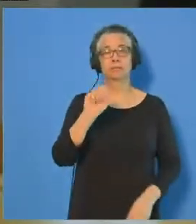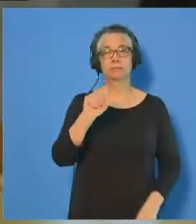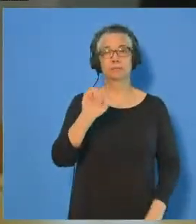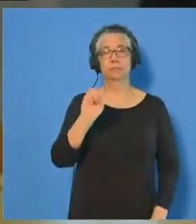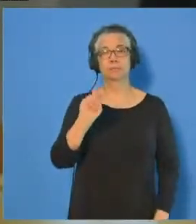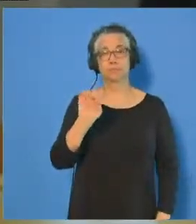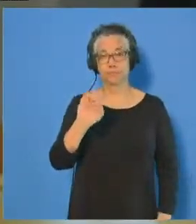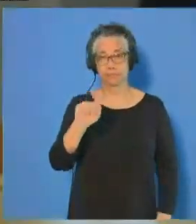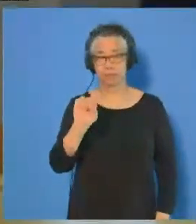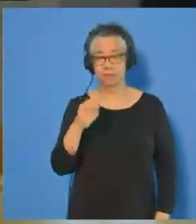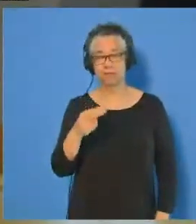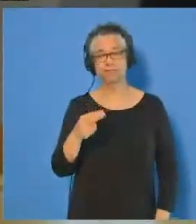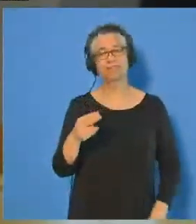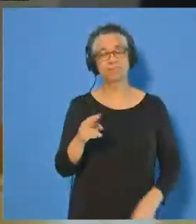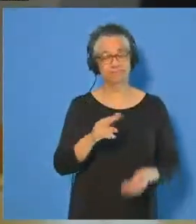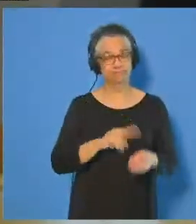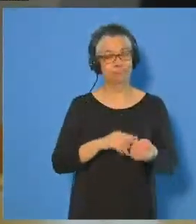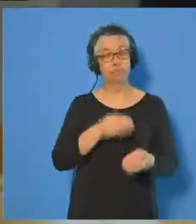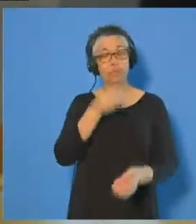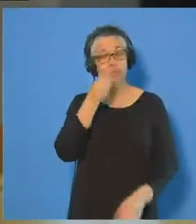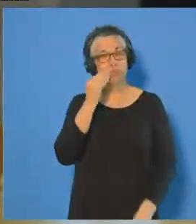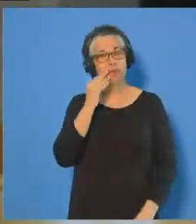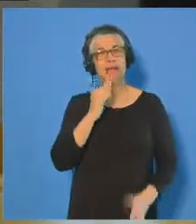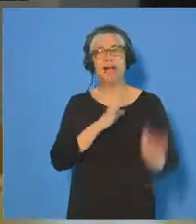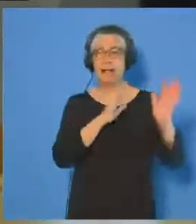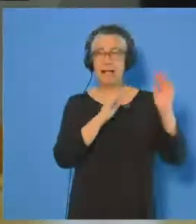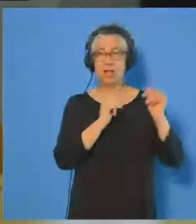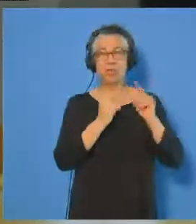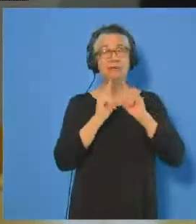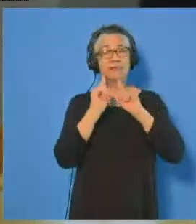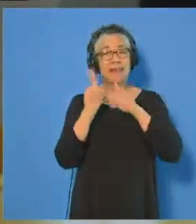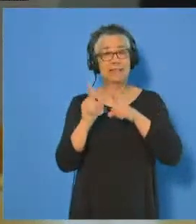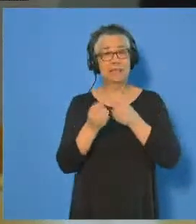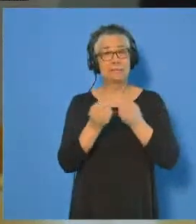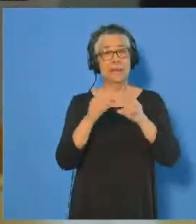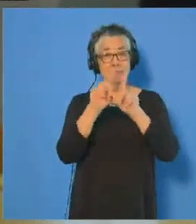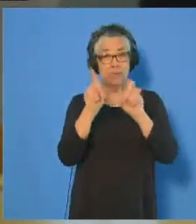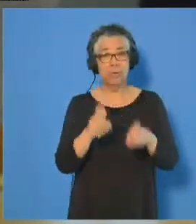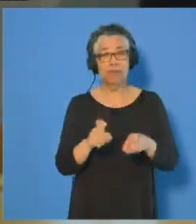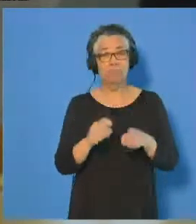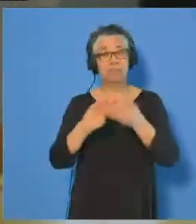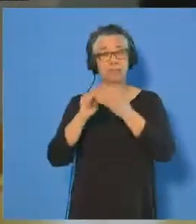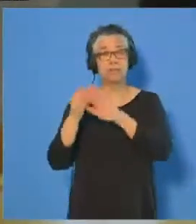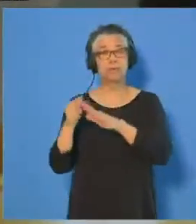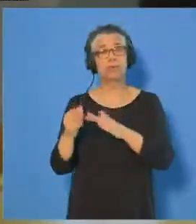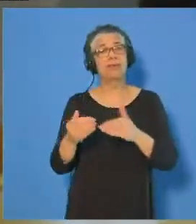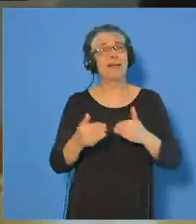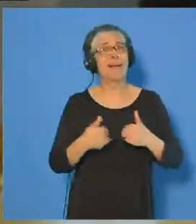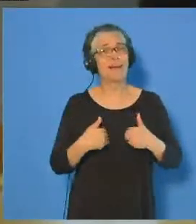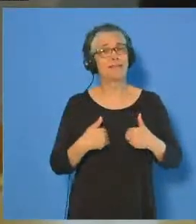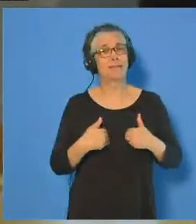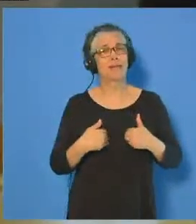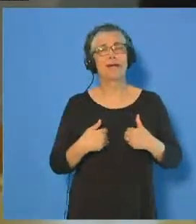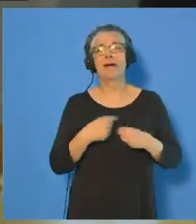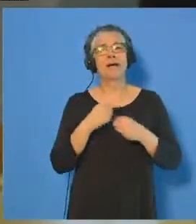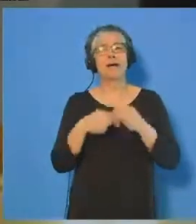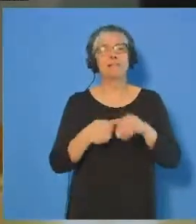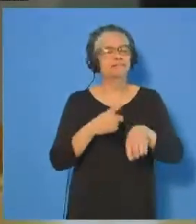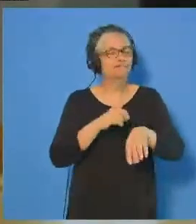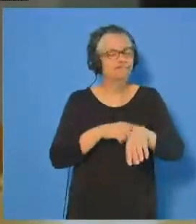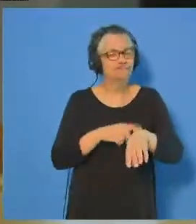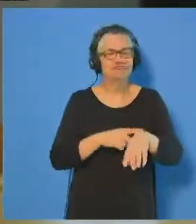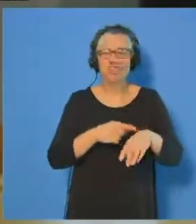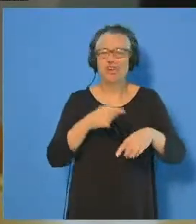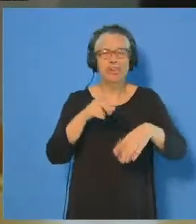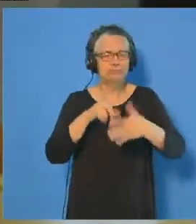Home, and I hope it managed to address many of the questions and concerns the community had regarding the timelines for testing at the